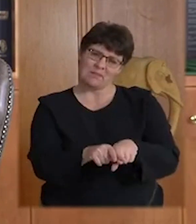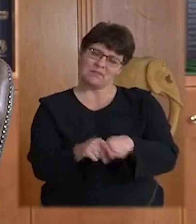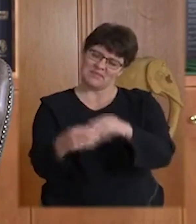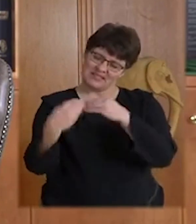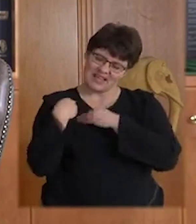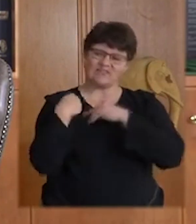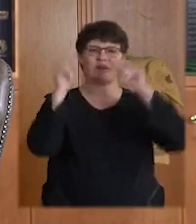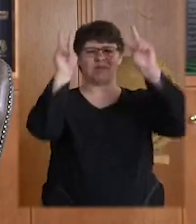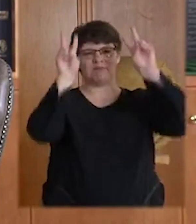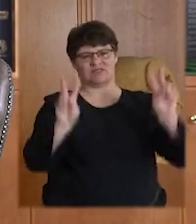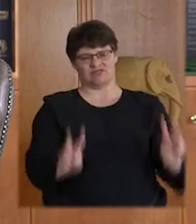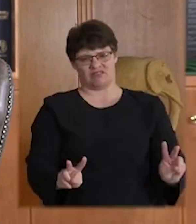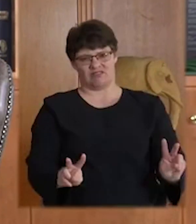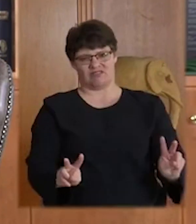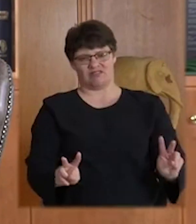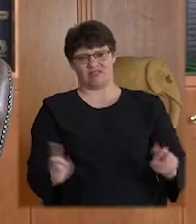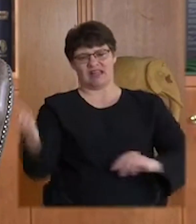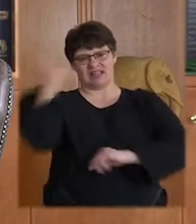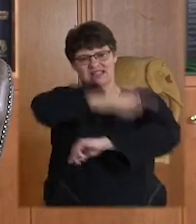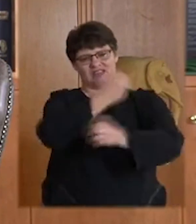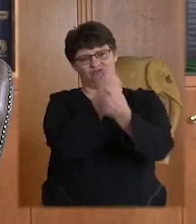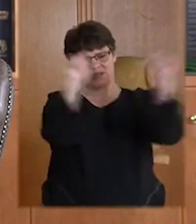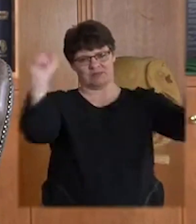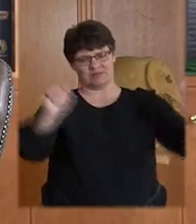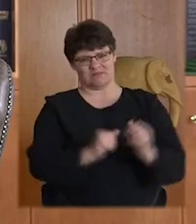peaceful Freedom Day. I thank you.